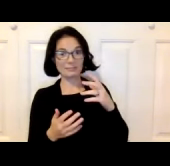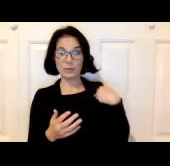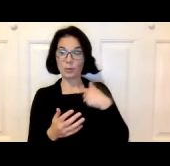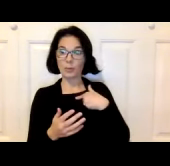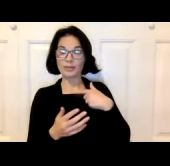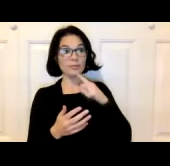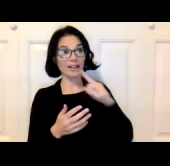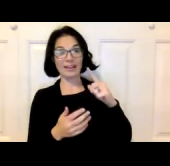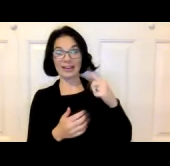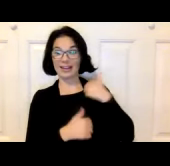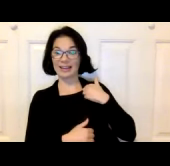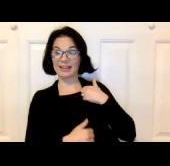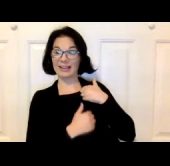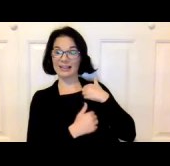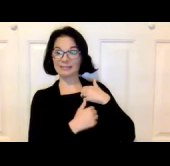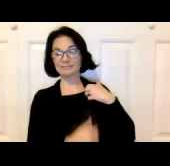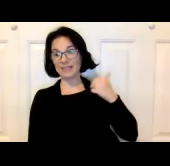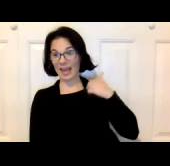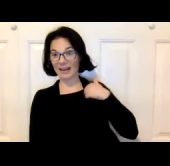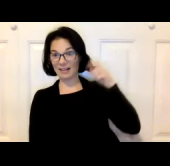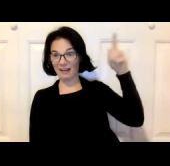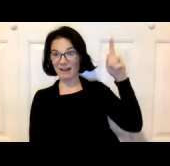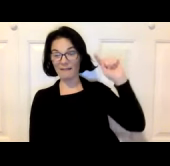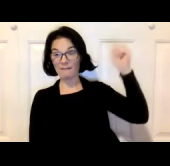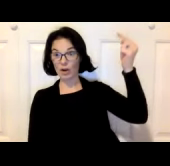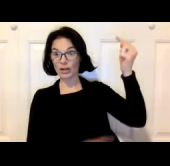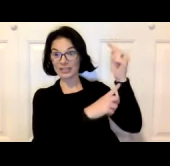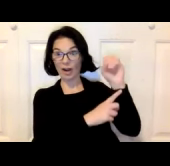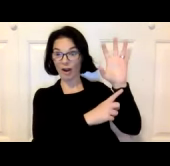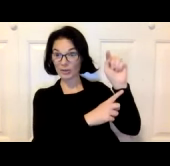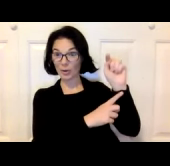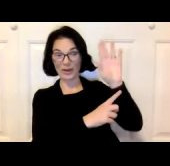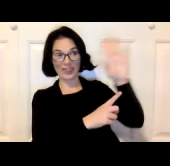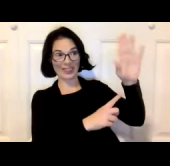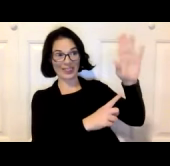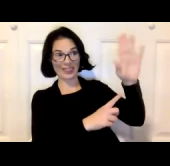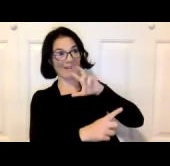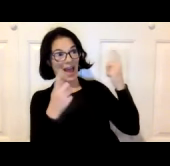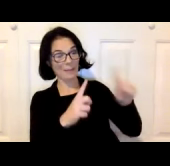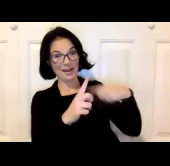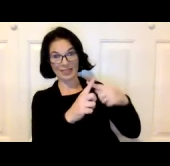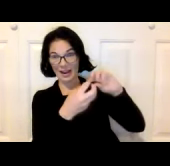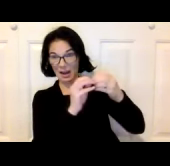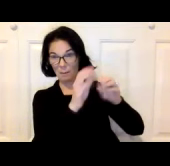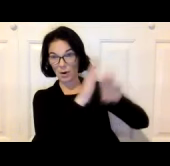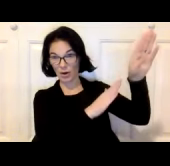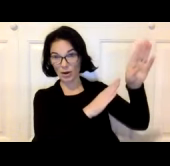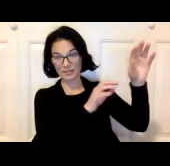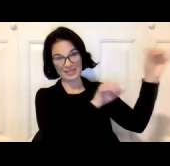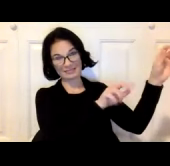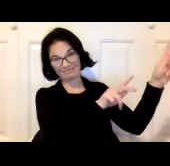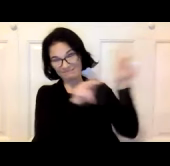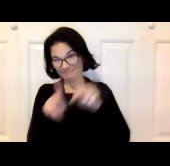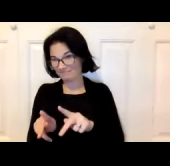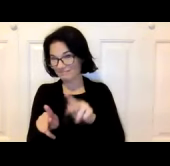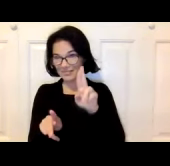in October, and we saw that, they had a spike, and now we are definitely experiencing a spike. We've had the